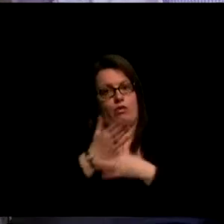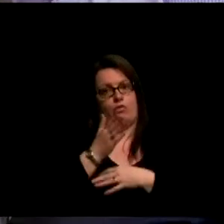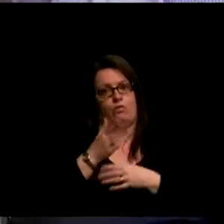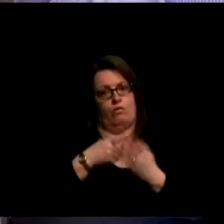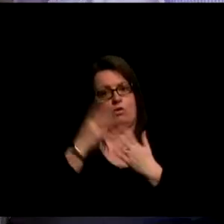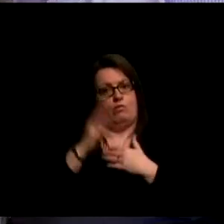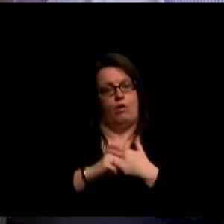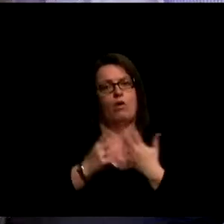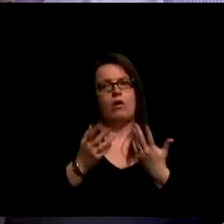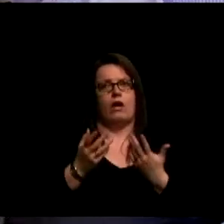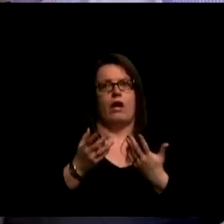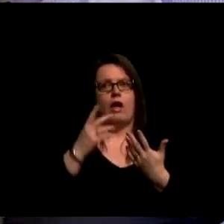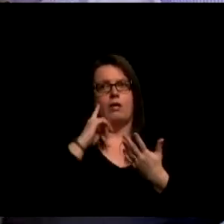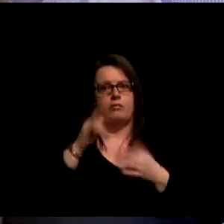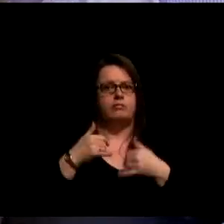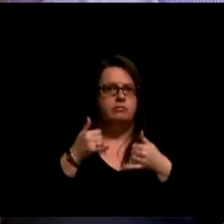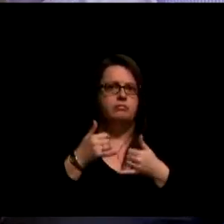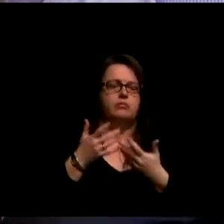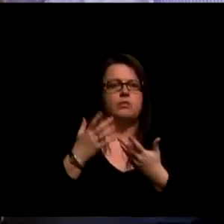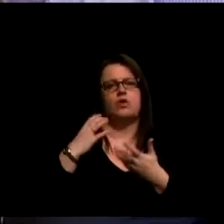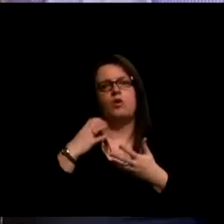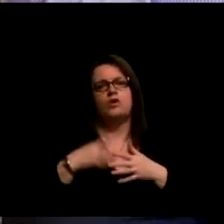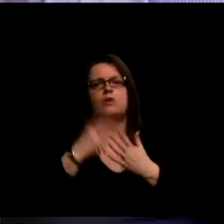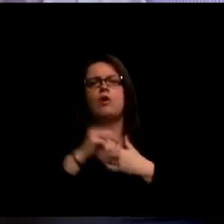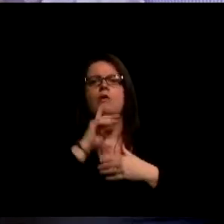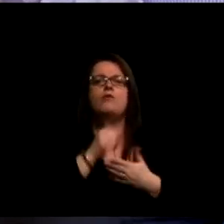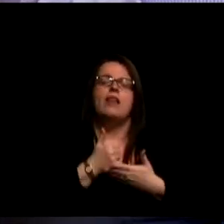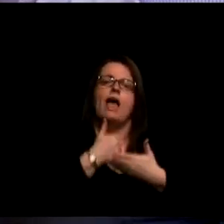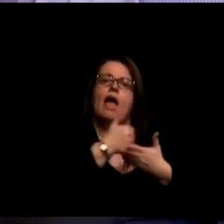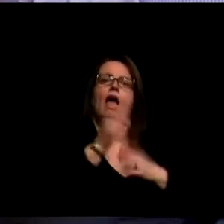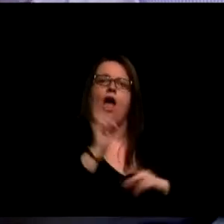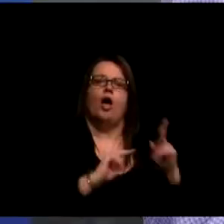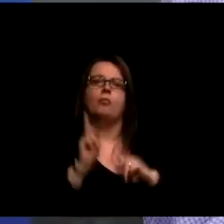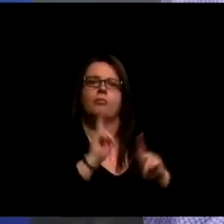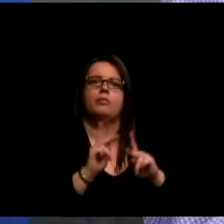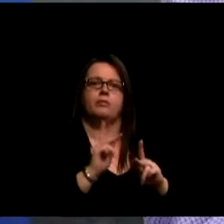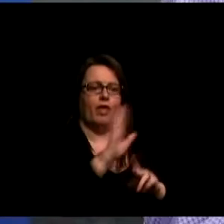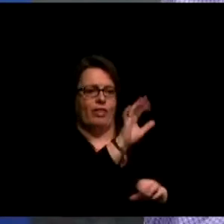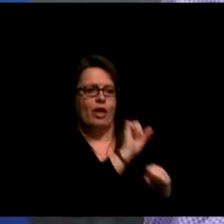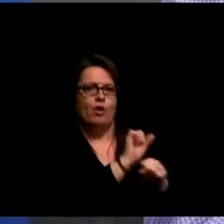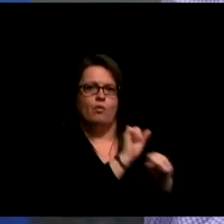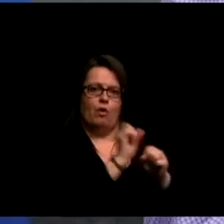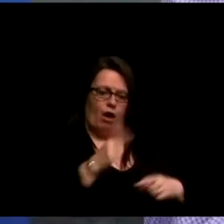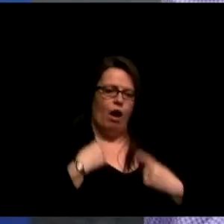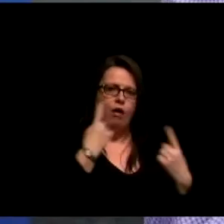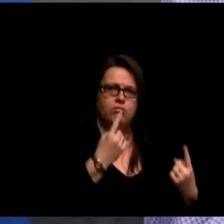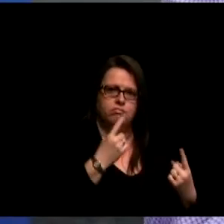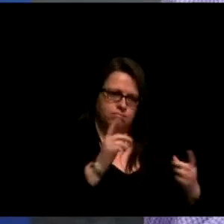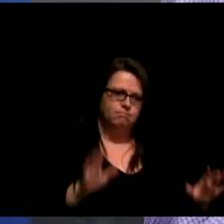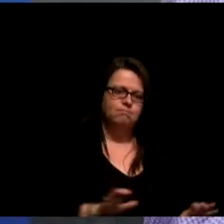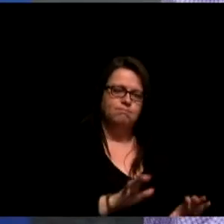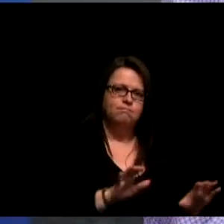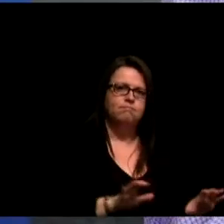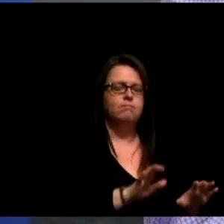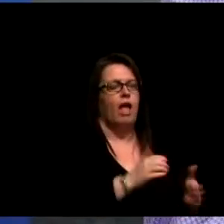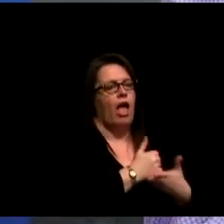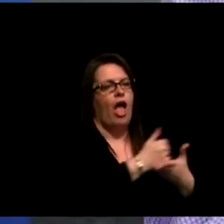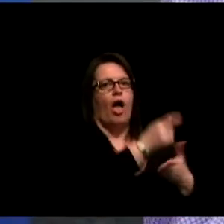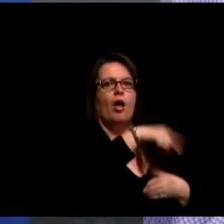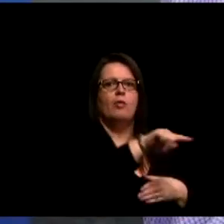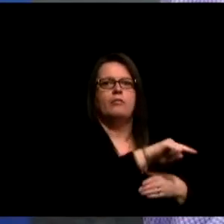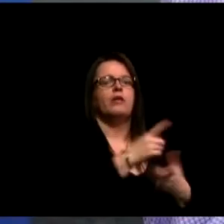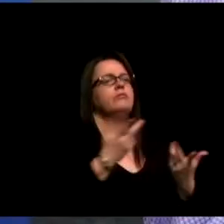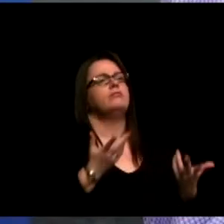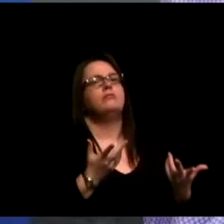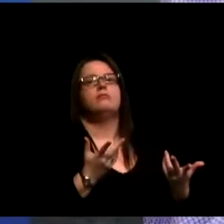just kind of help people to put the work they have been doing over a number of years, to put it